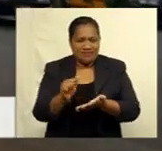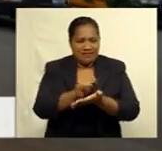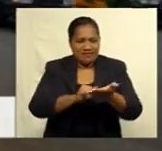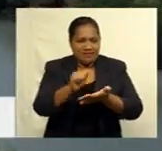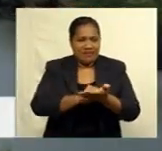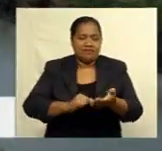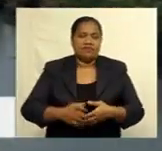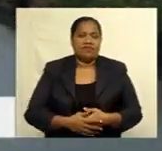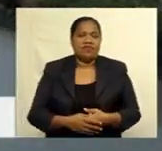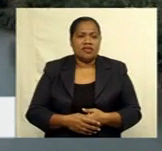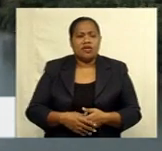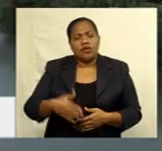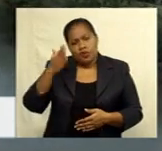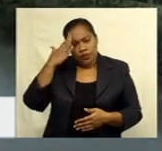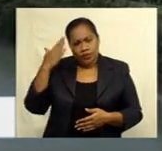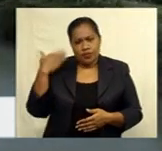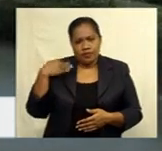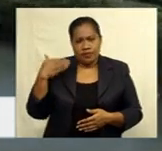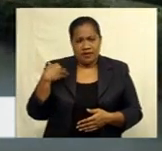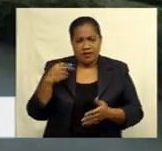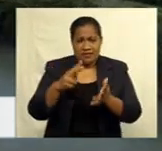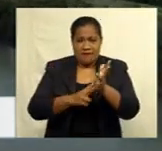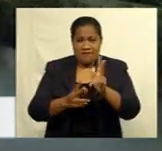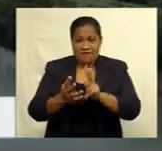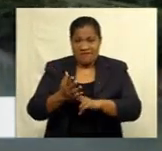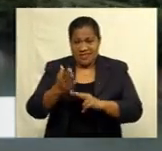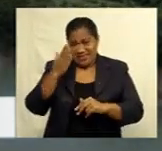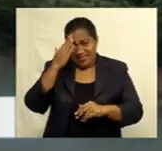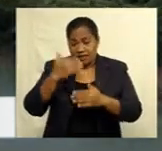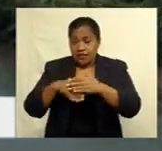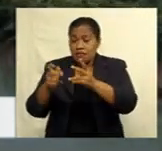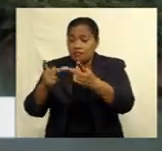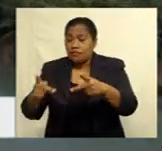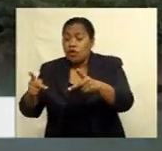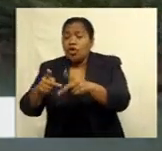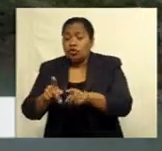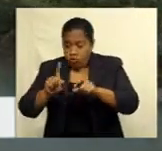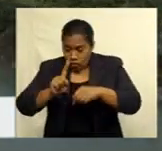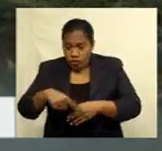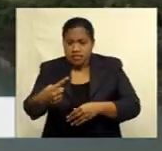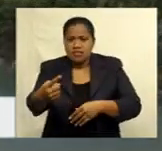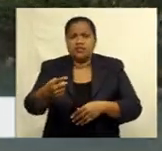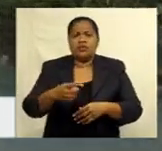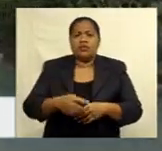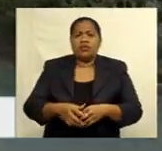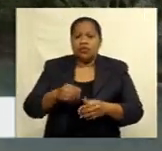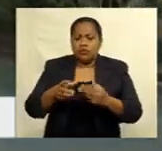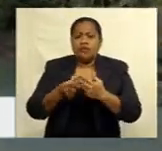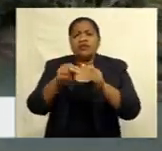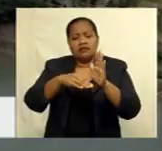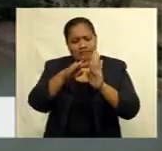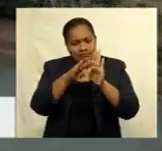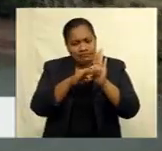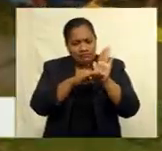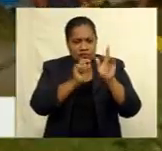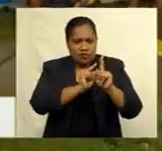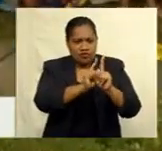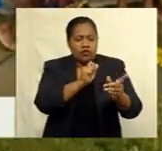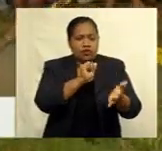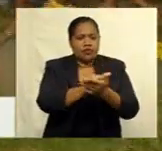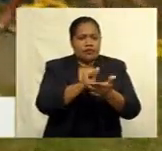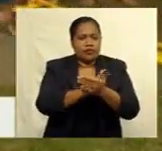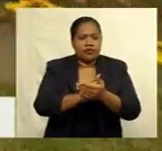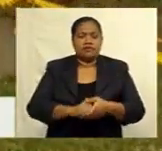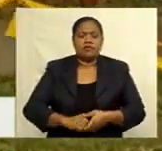reminding village heads in the province to maintain their community restrictions, even though most of the targeted population in the area are